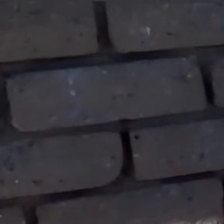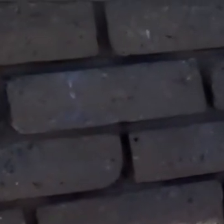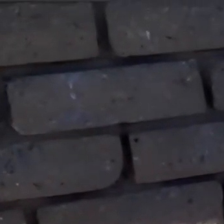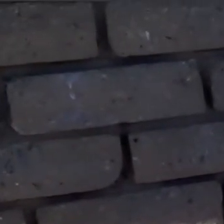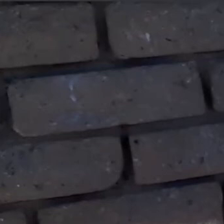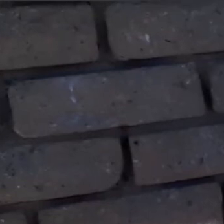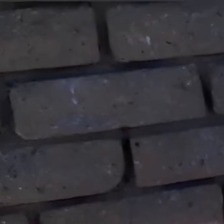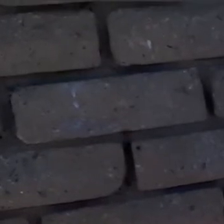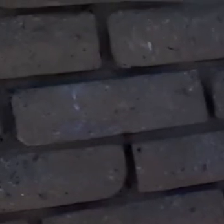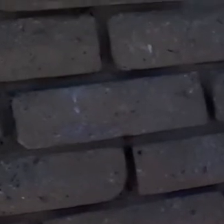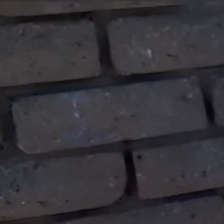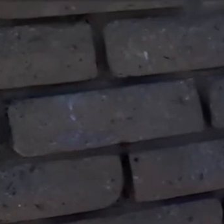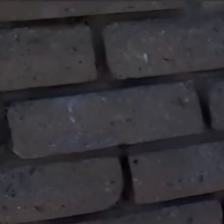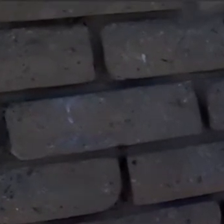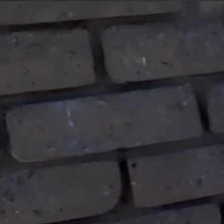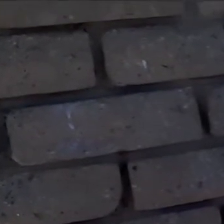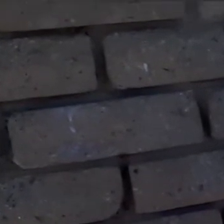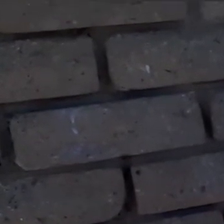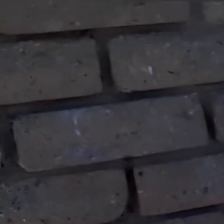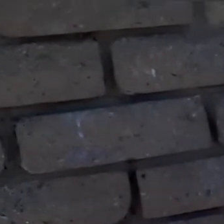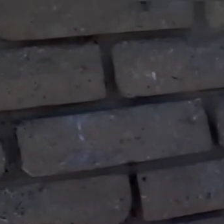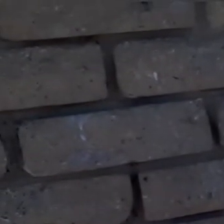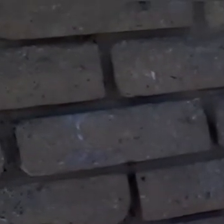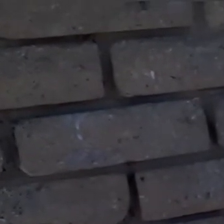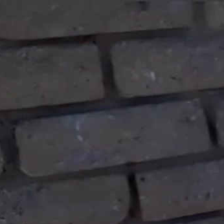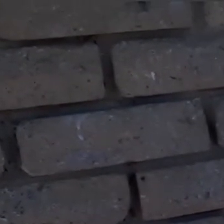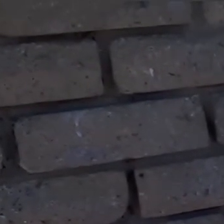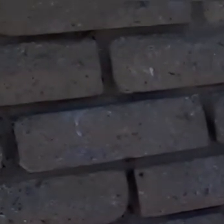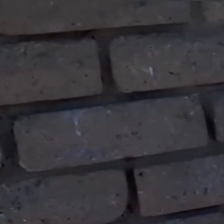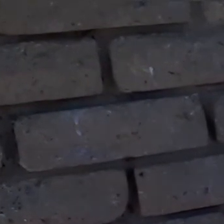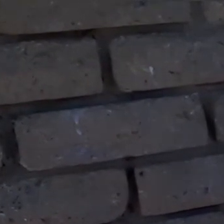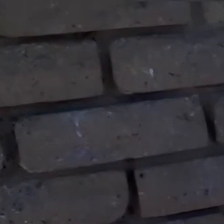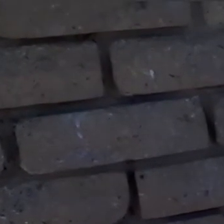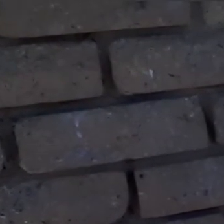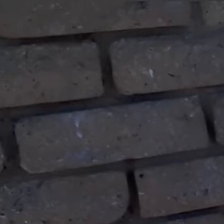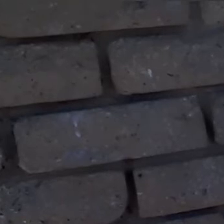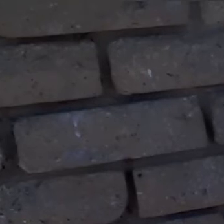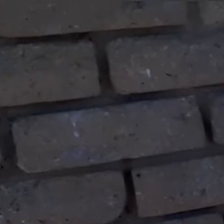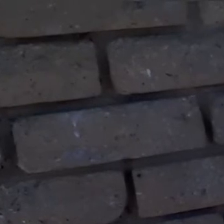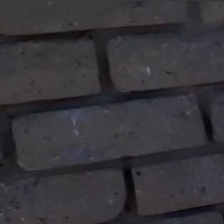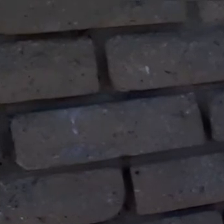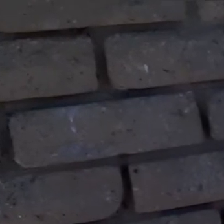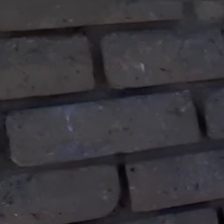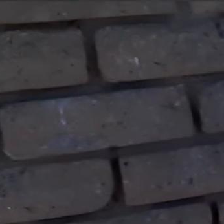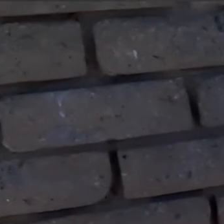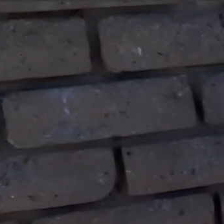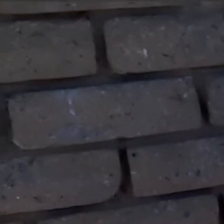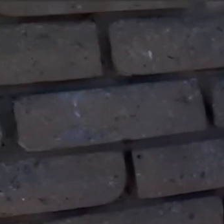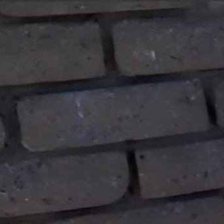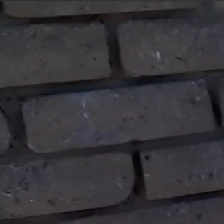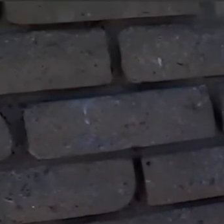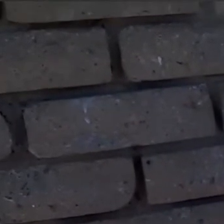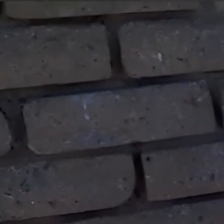a offline mode of reaching the parents of the children who are maybe at the farm or